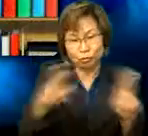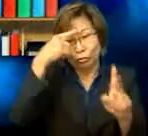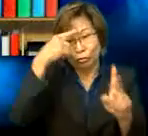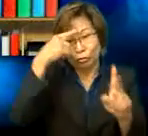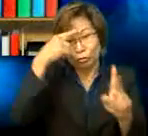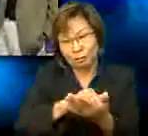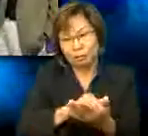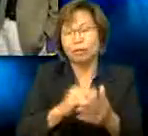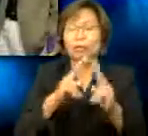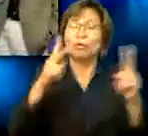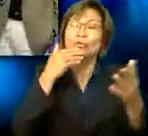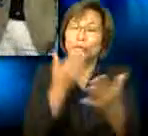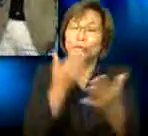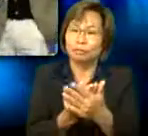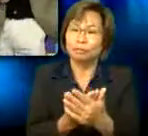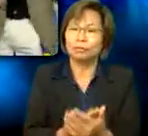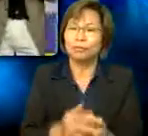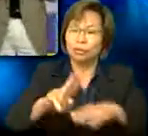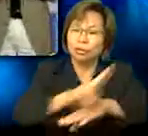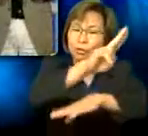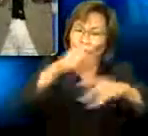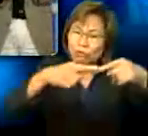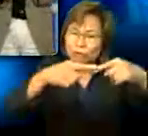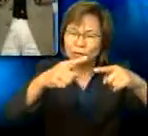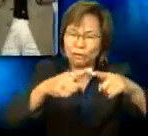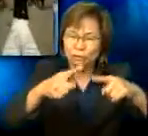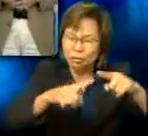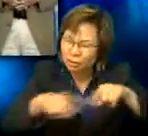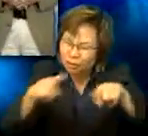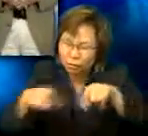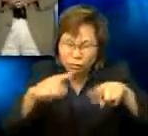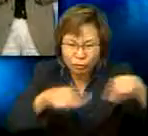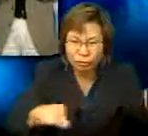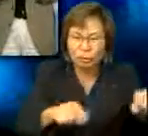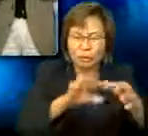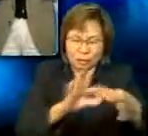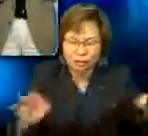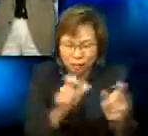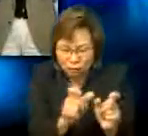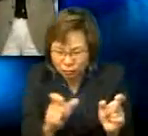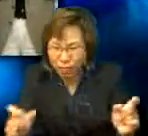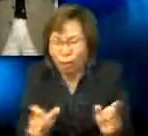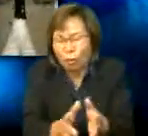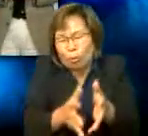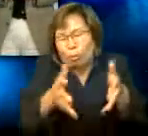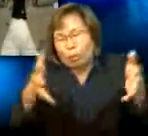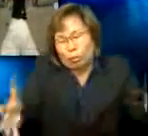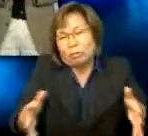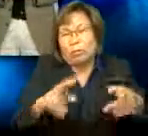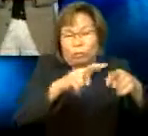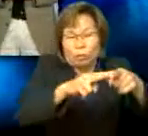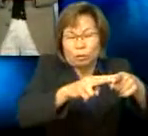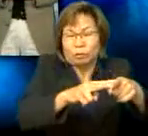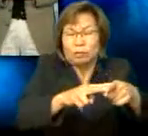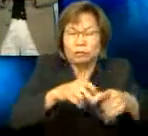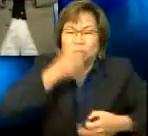ready for that. Very well. Use a variety of sentence structures and a wide range of vocabulary to